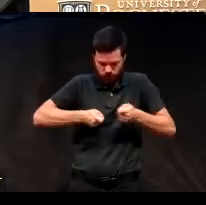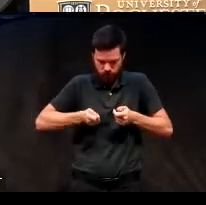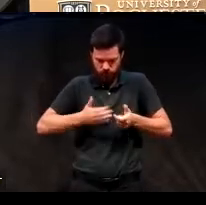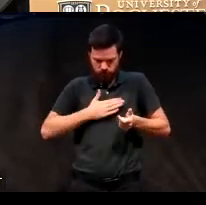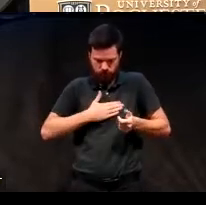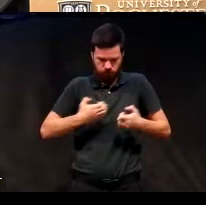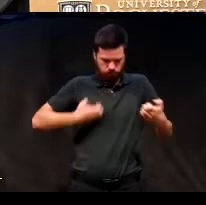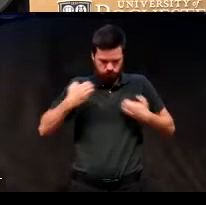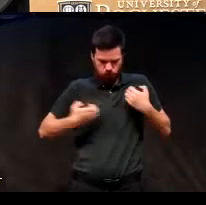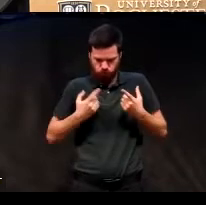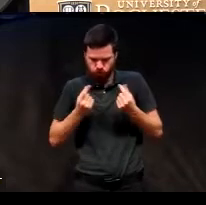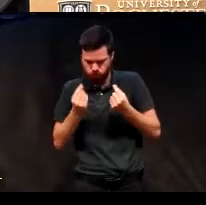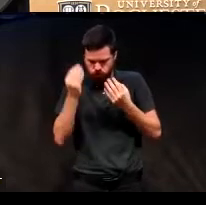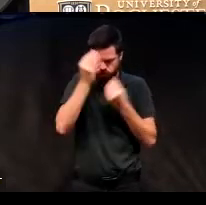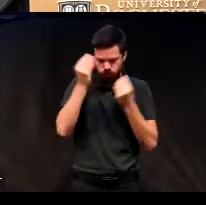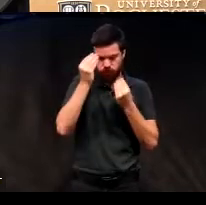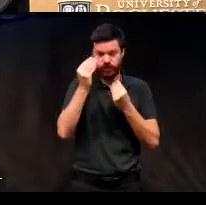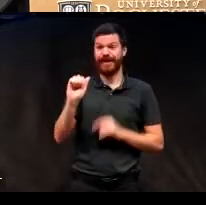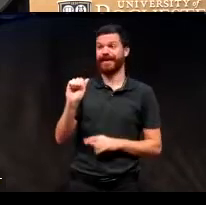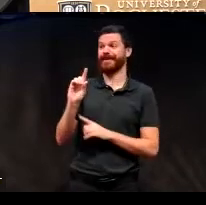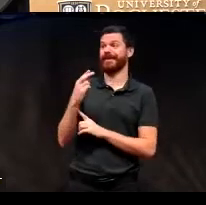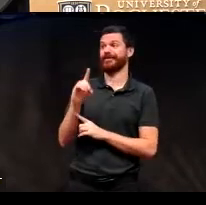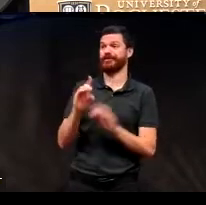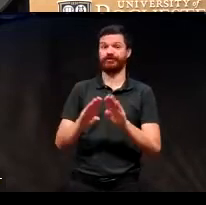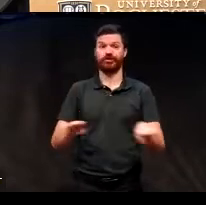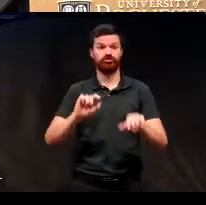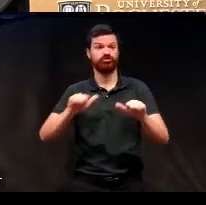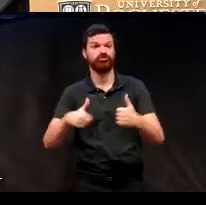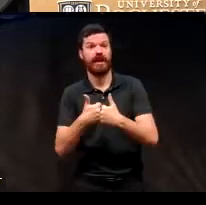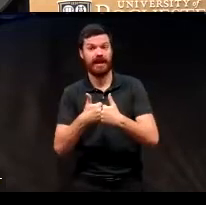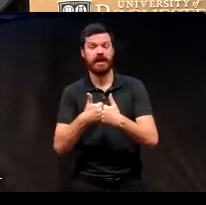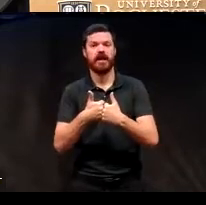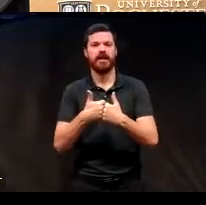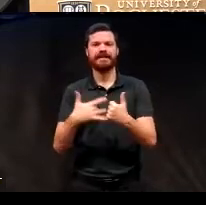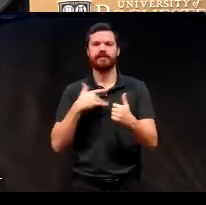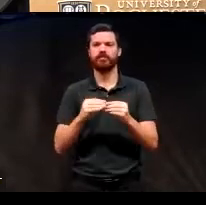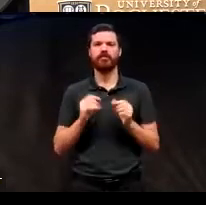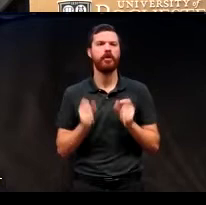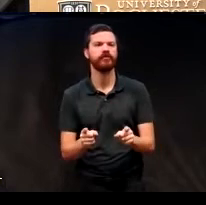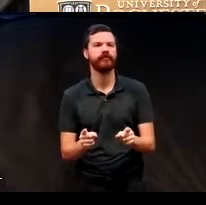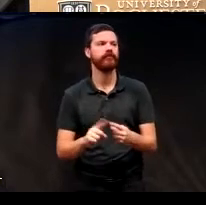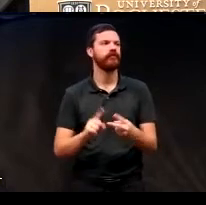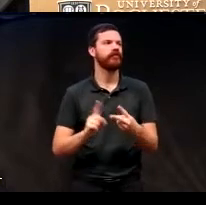your emotions. So one of the challenges with ADHD kids is that they're impulsive, they have